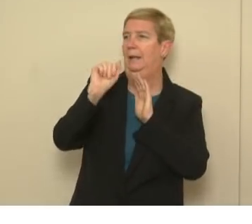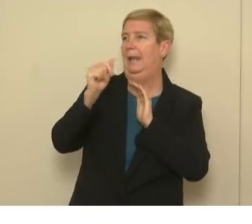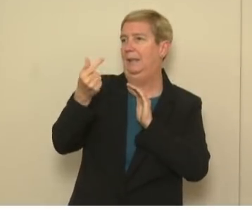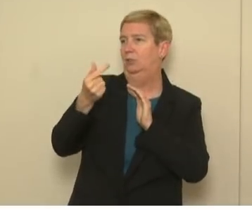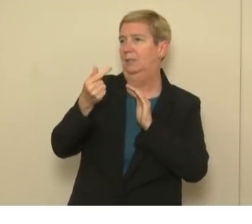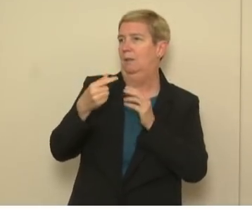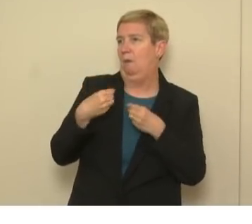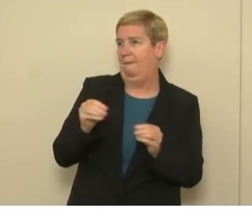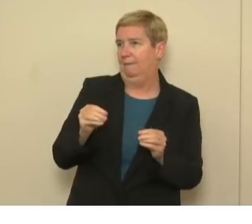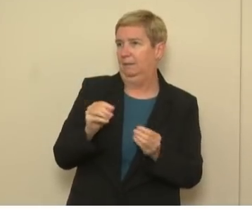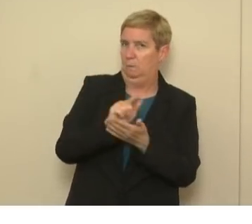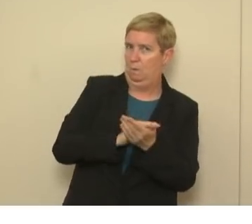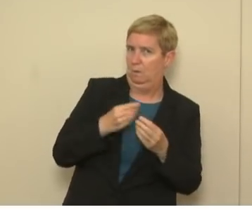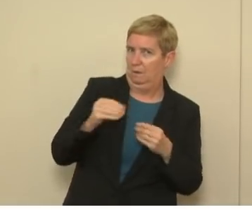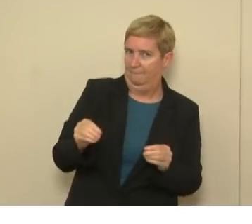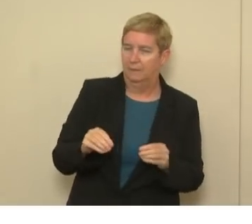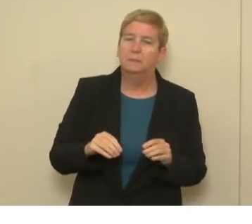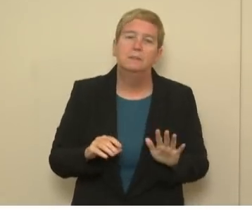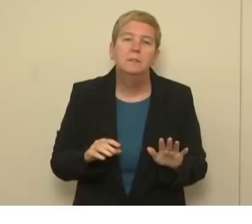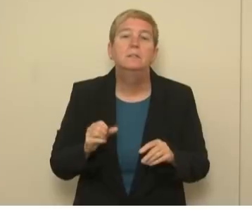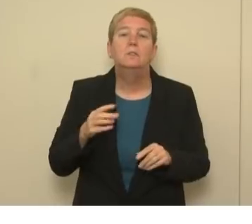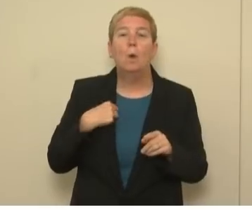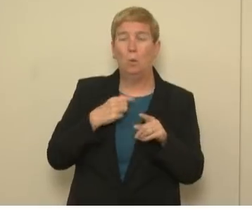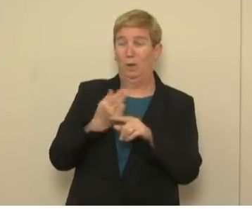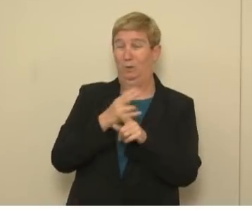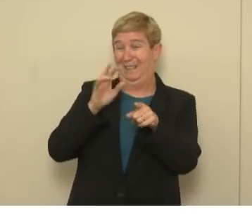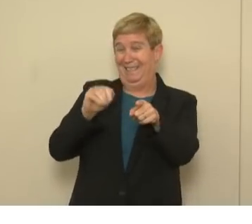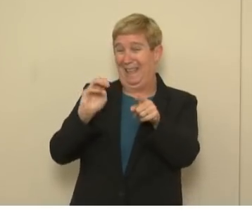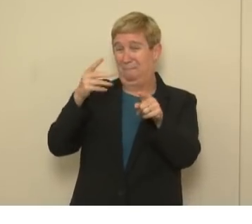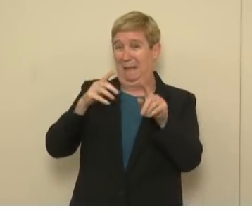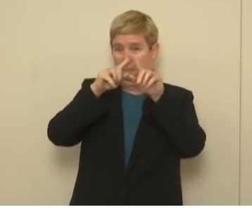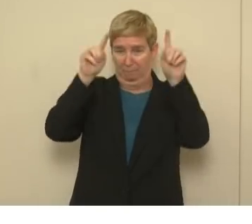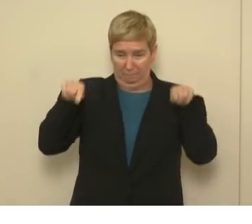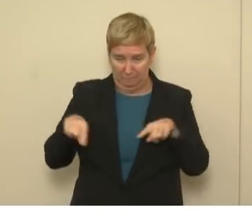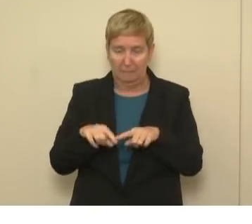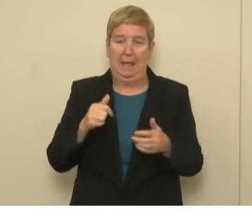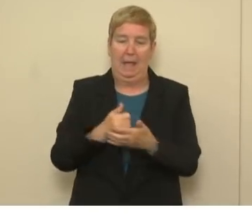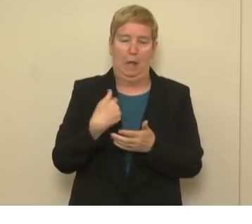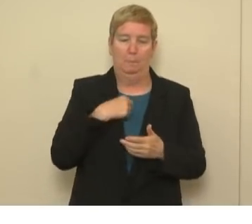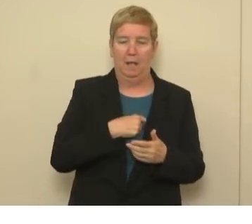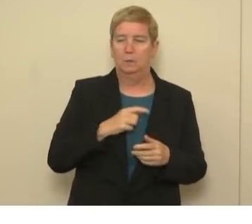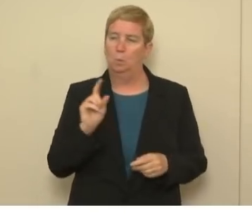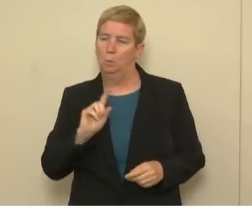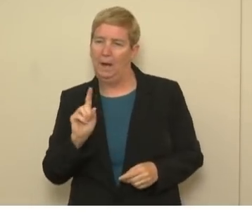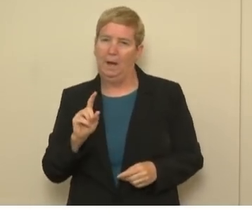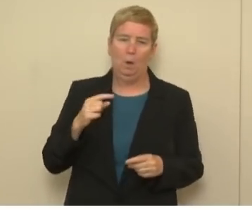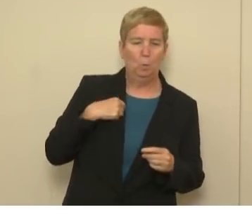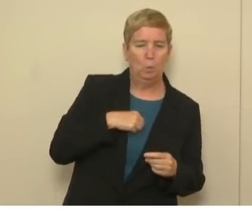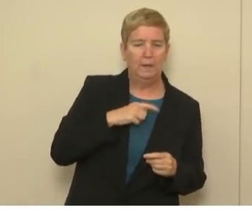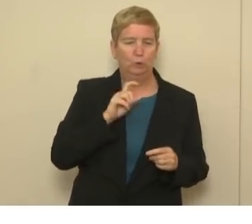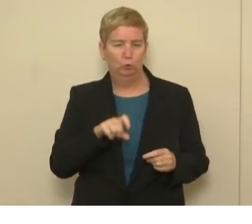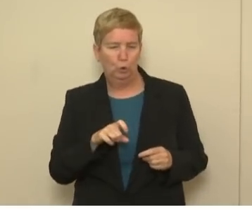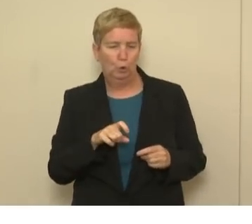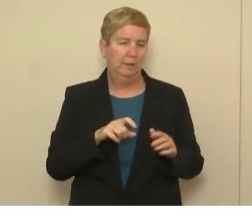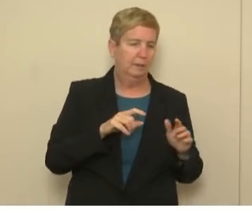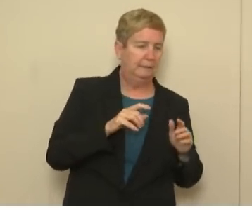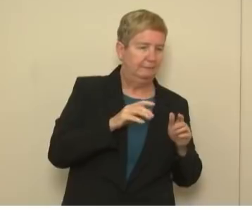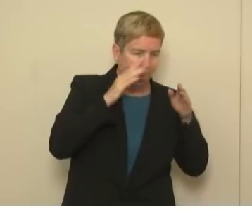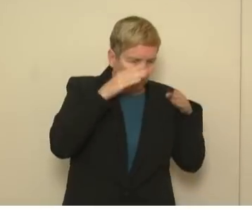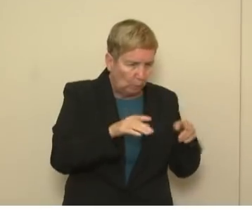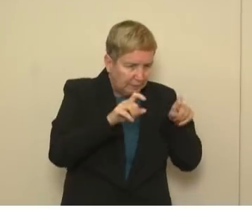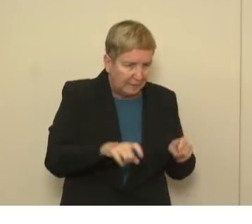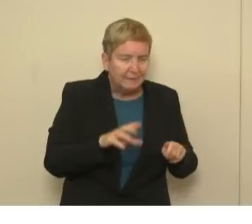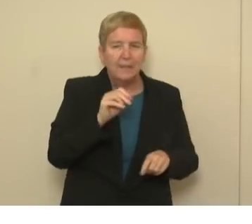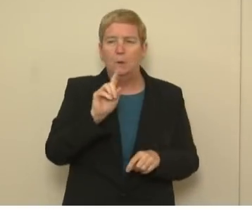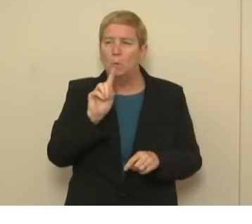can focus our testing. We're also using this construct to be more cautious about reopening nursing home visits,